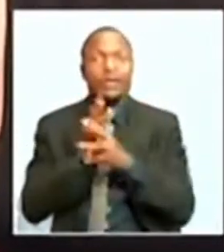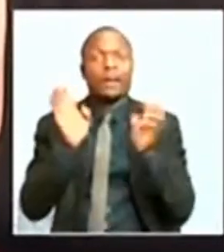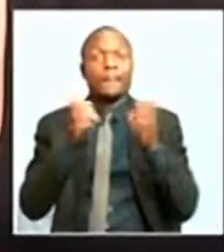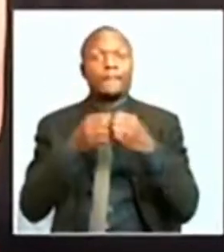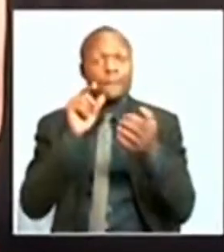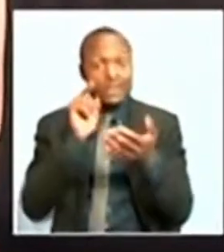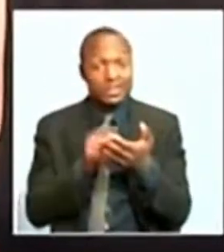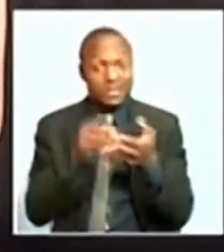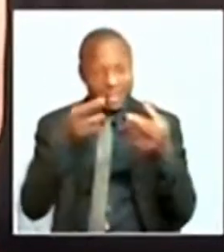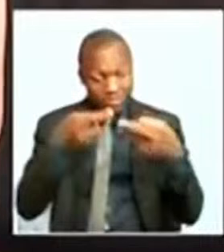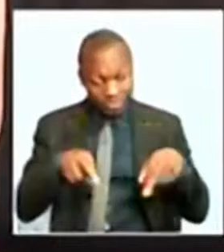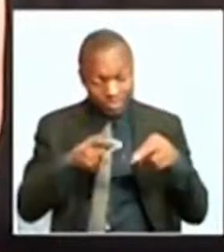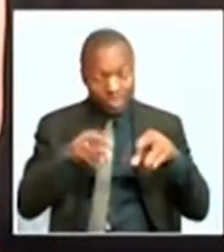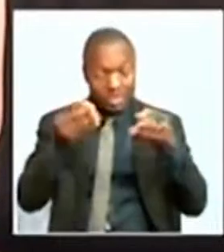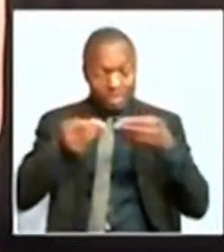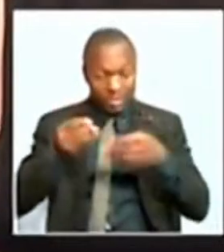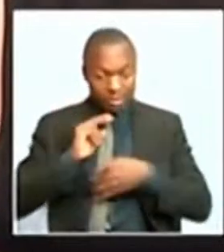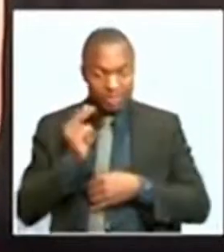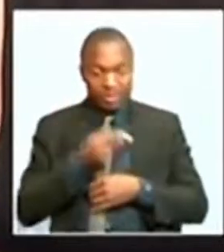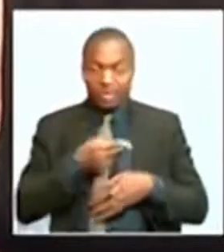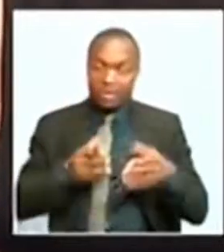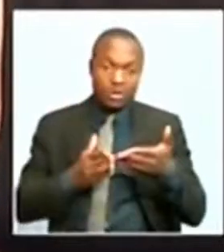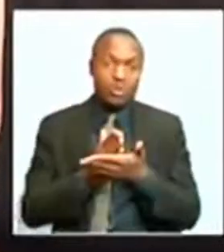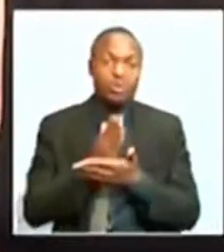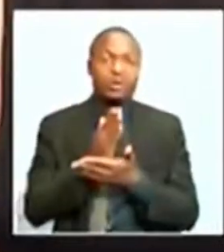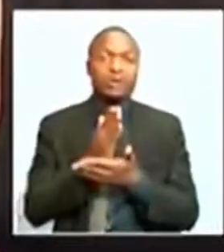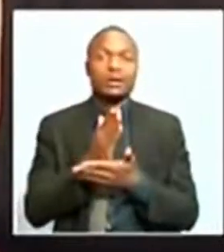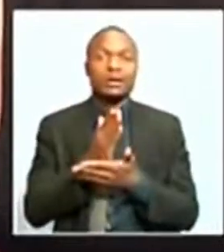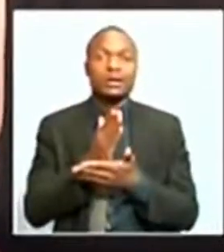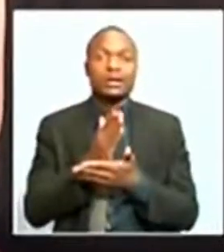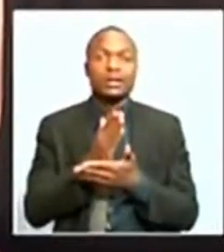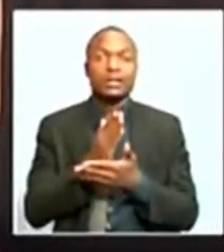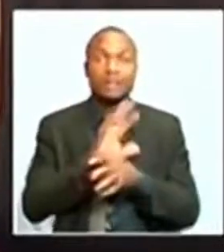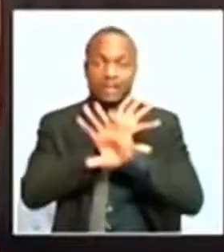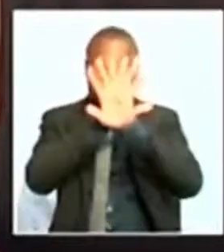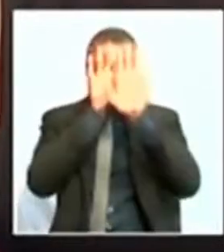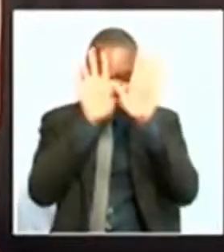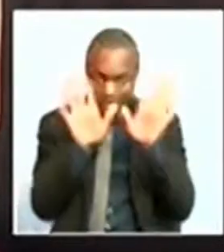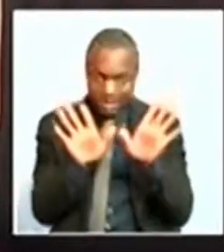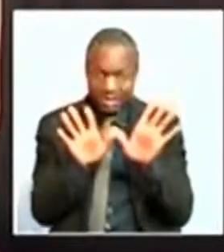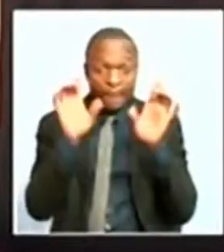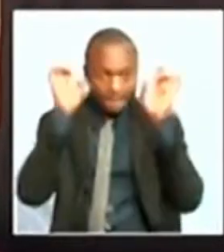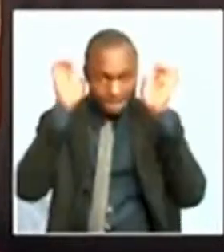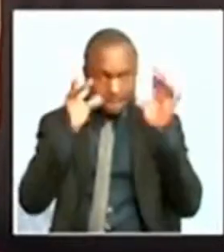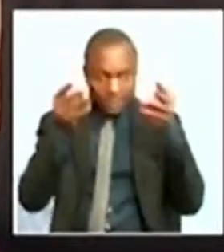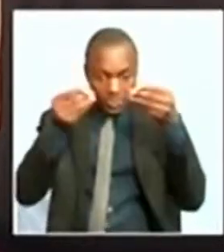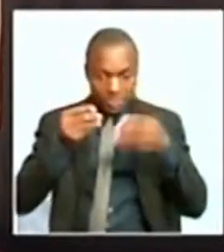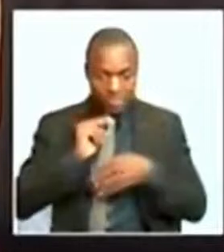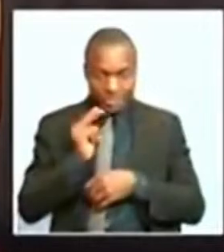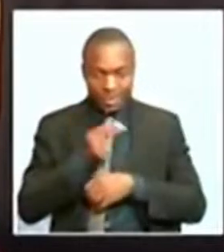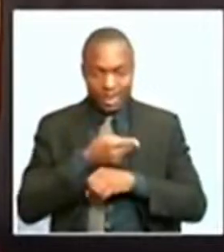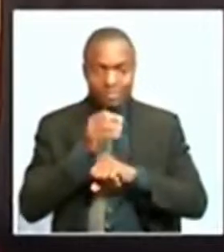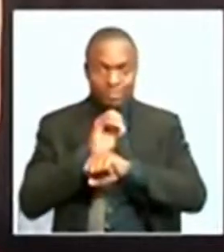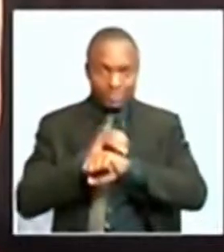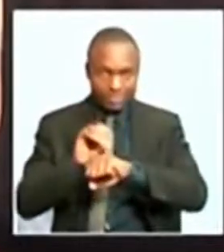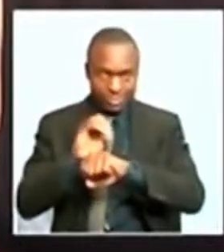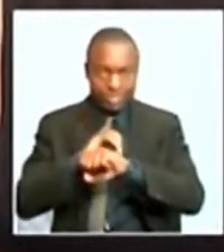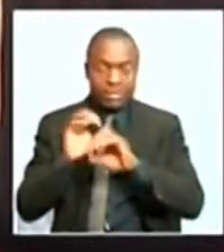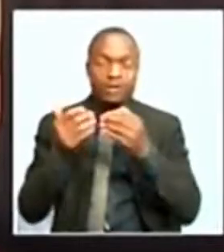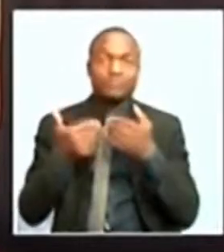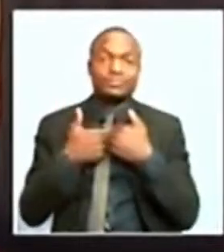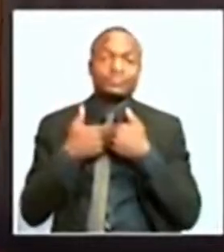is expected to give us a proper profile of our risks, and then it will also give us an opportunity to